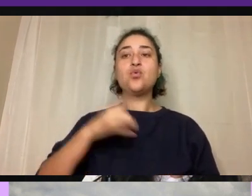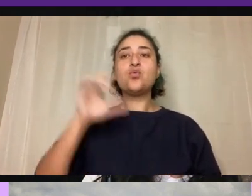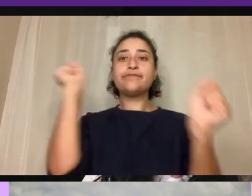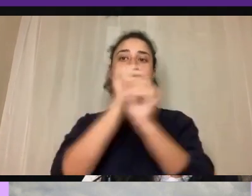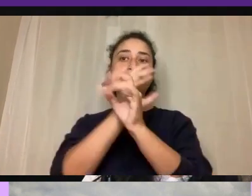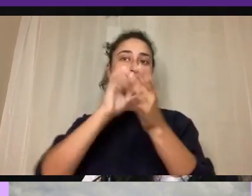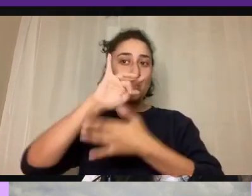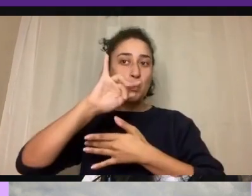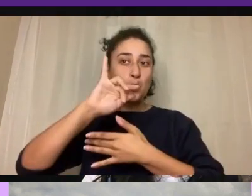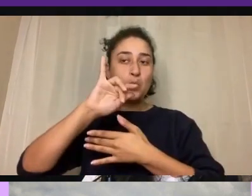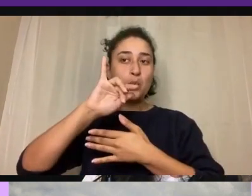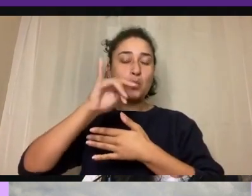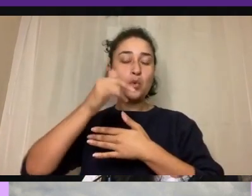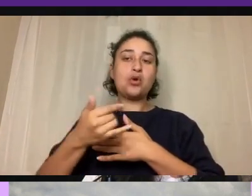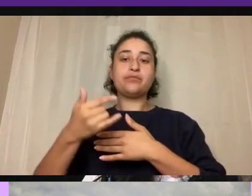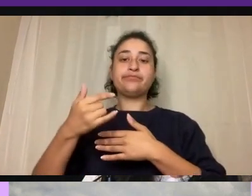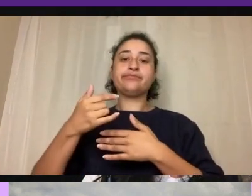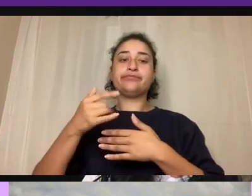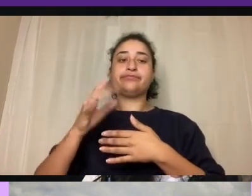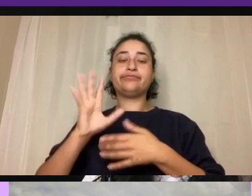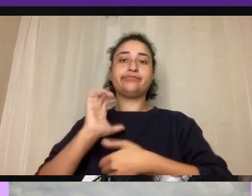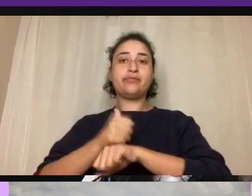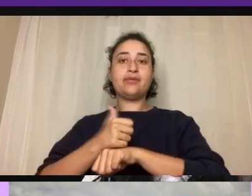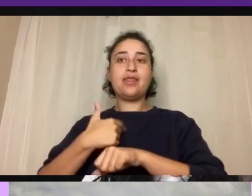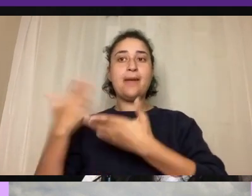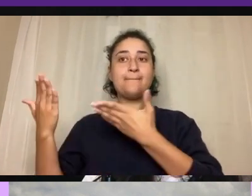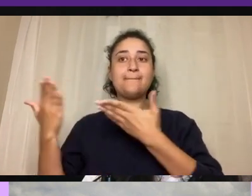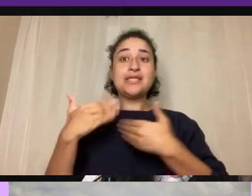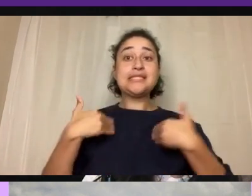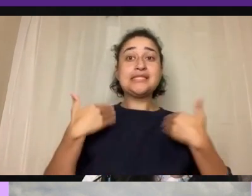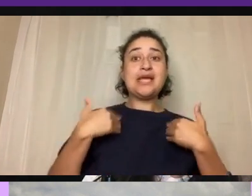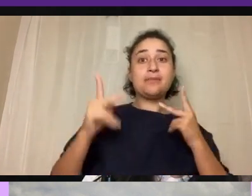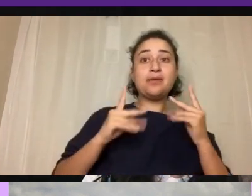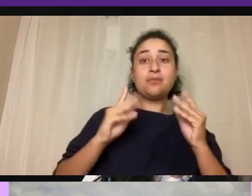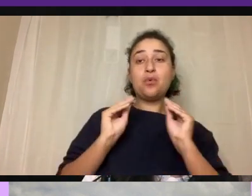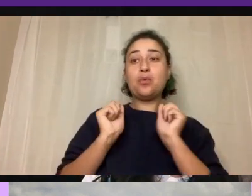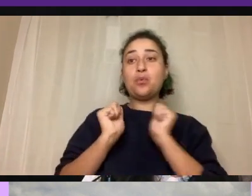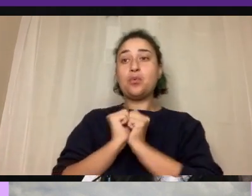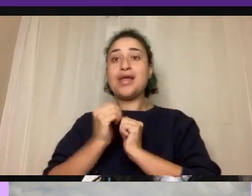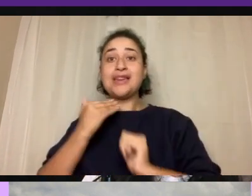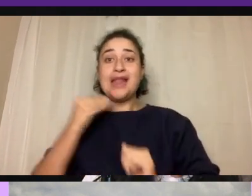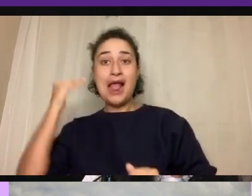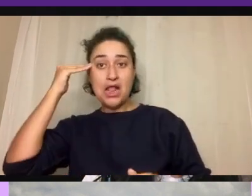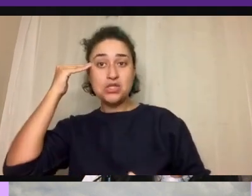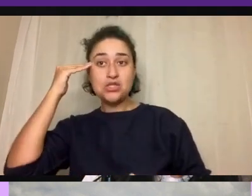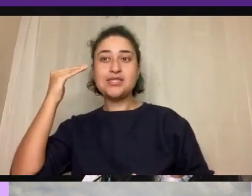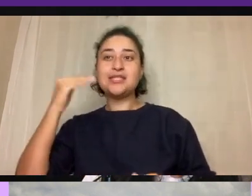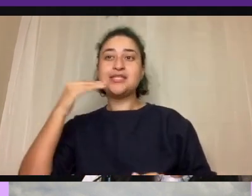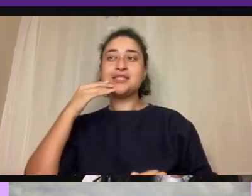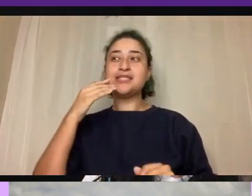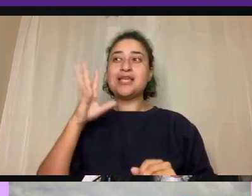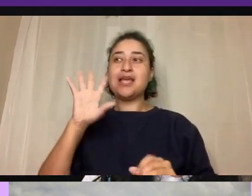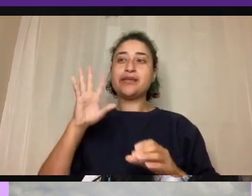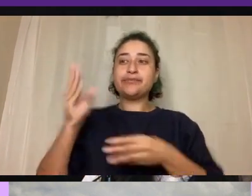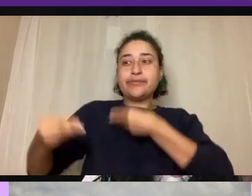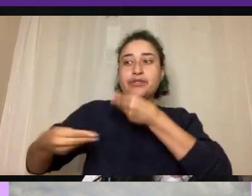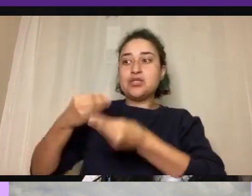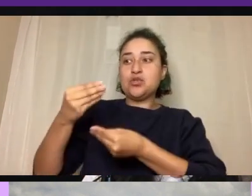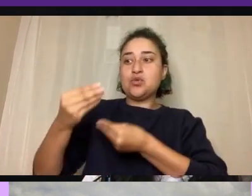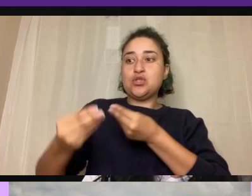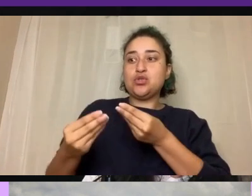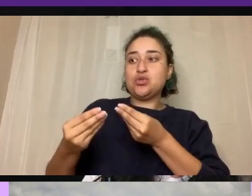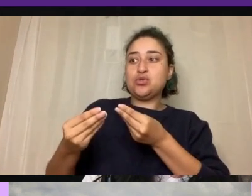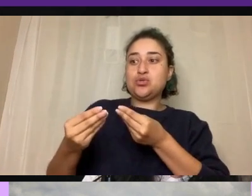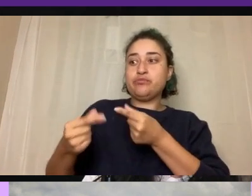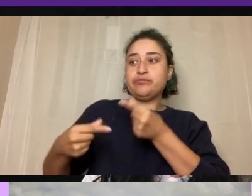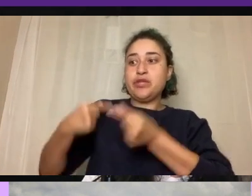young people together with elders, this intergenerational certificate program, courses that are land-based,